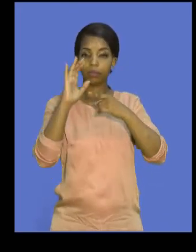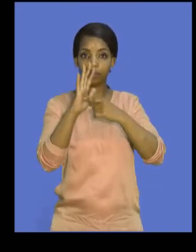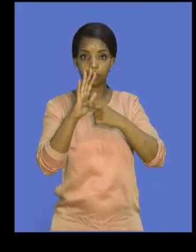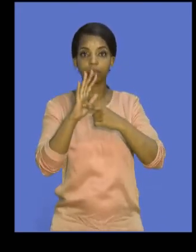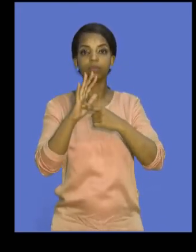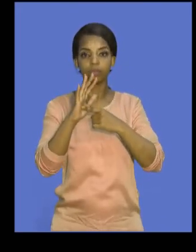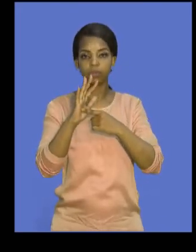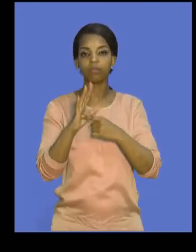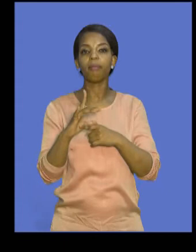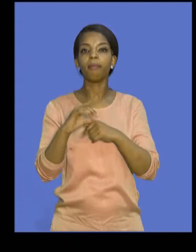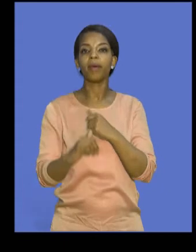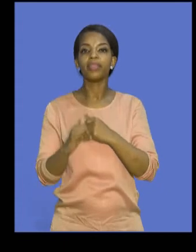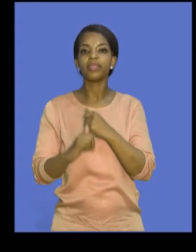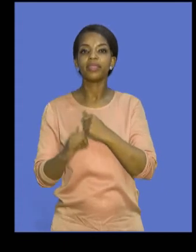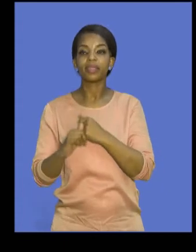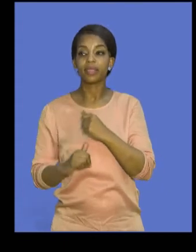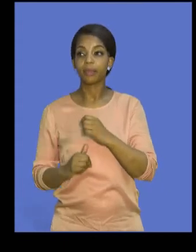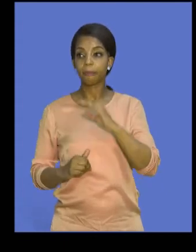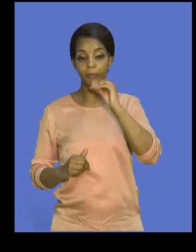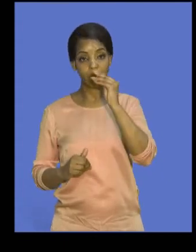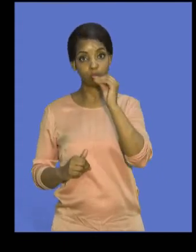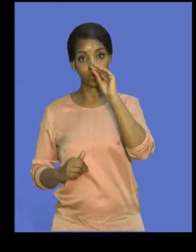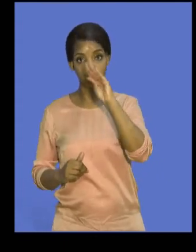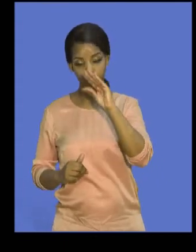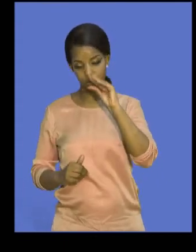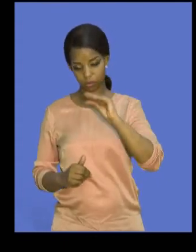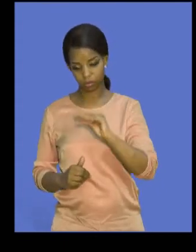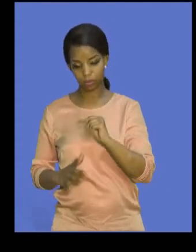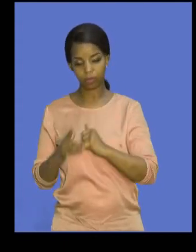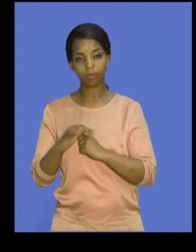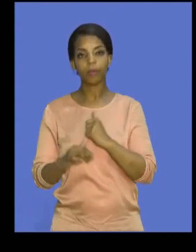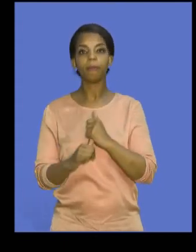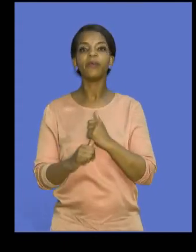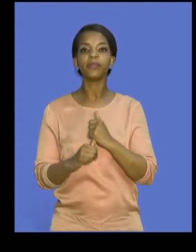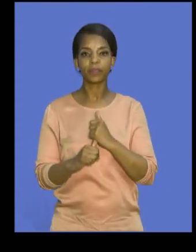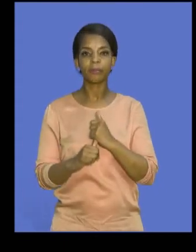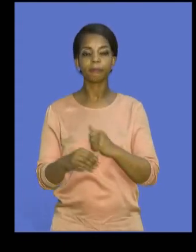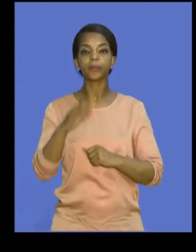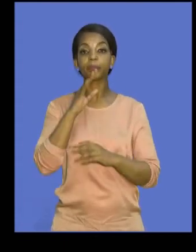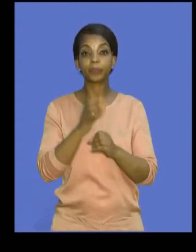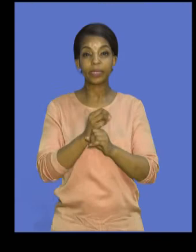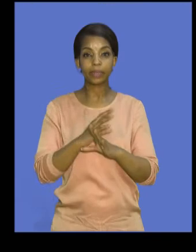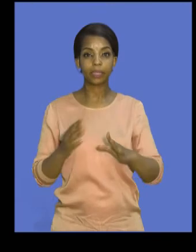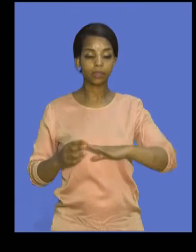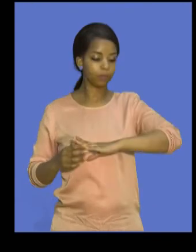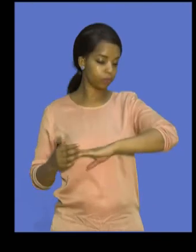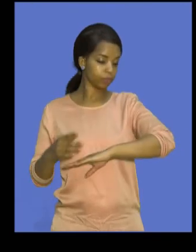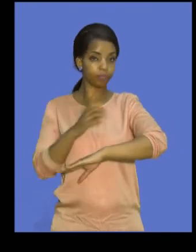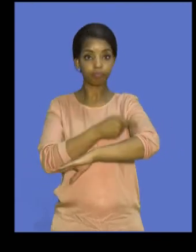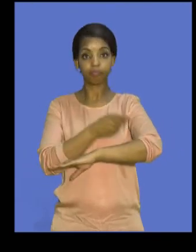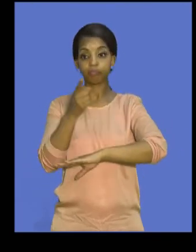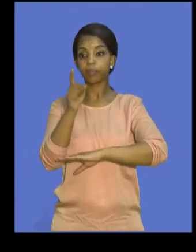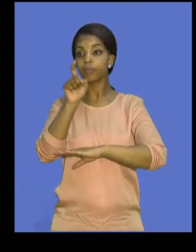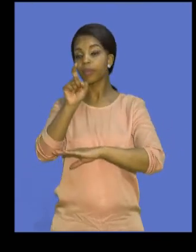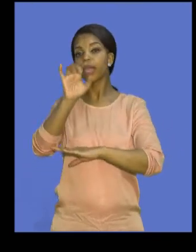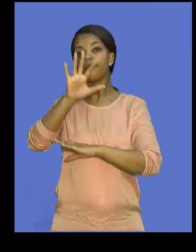will just be M in this instance. So this will be, they had 540 minus